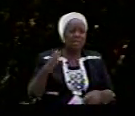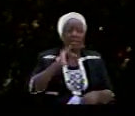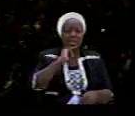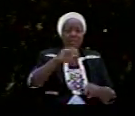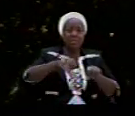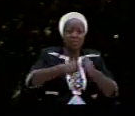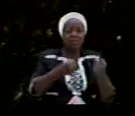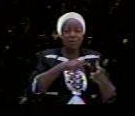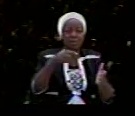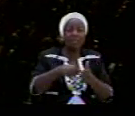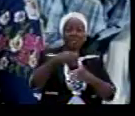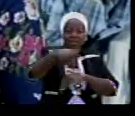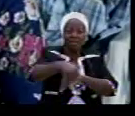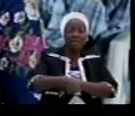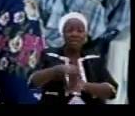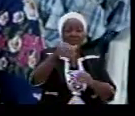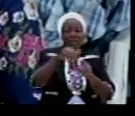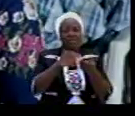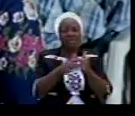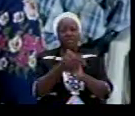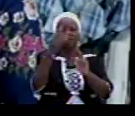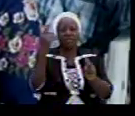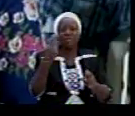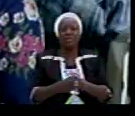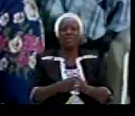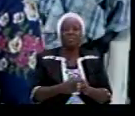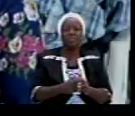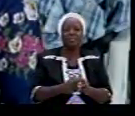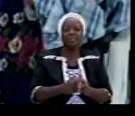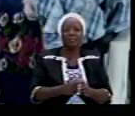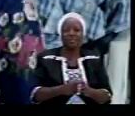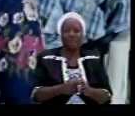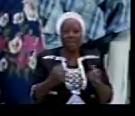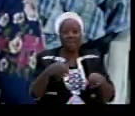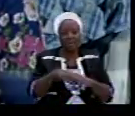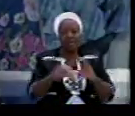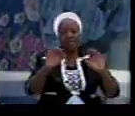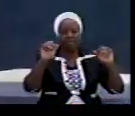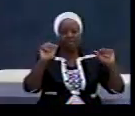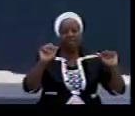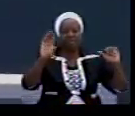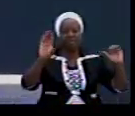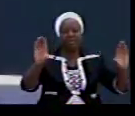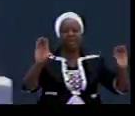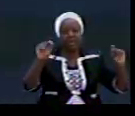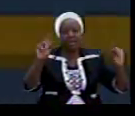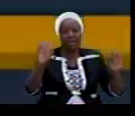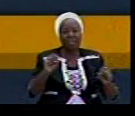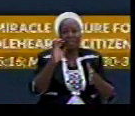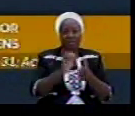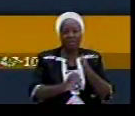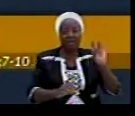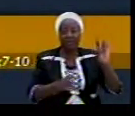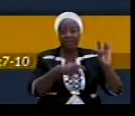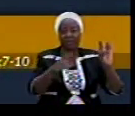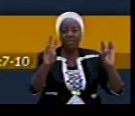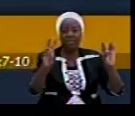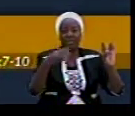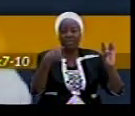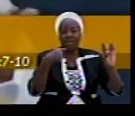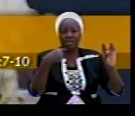tonight in Jesus' name. And look at Acts chapter 8, I'm reading from verse 6. It